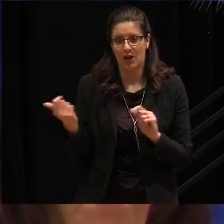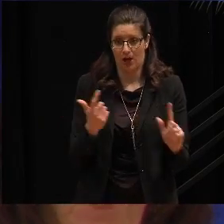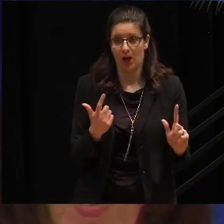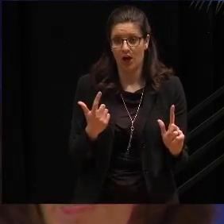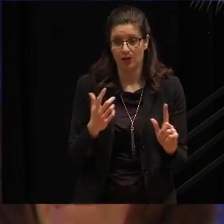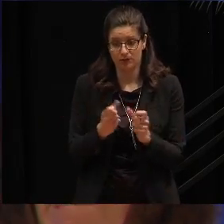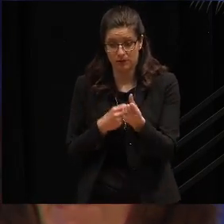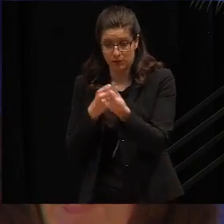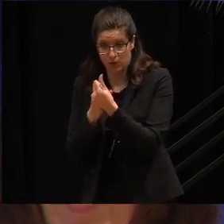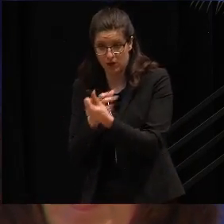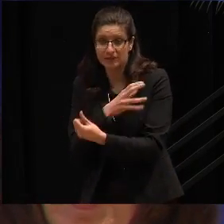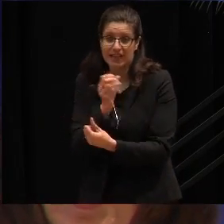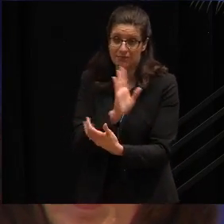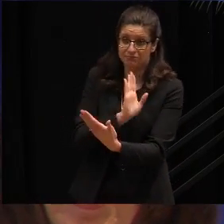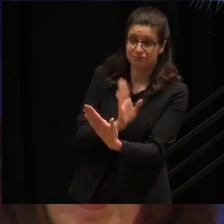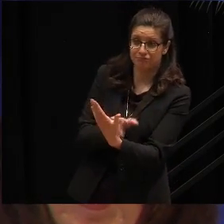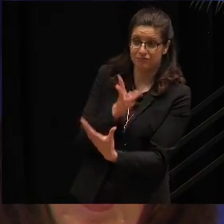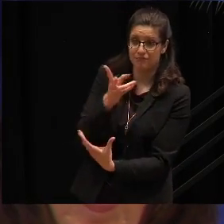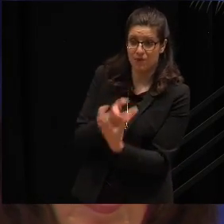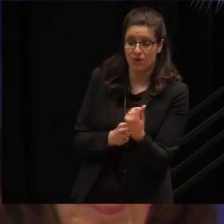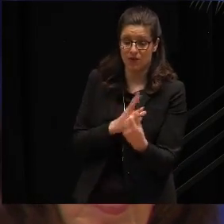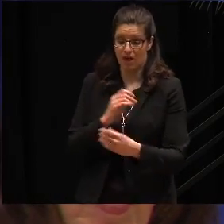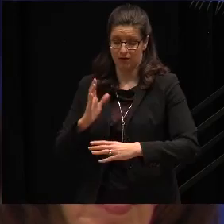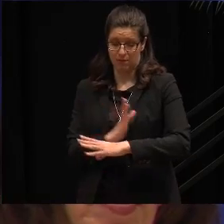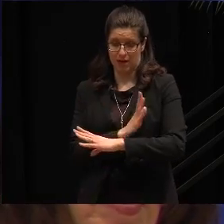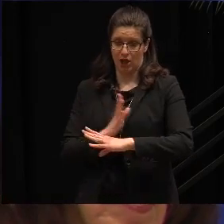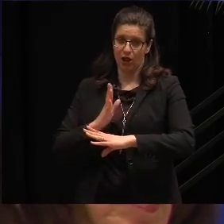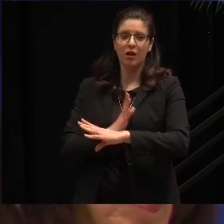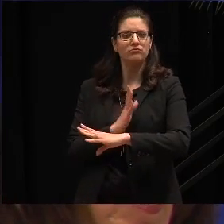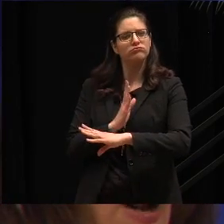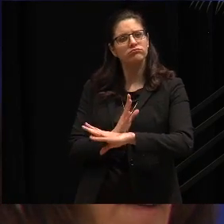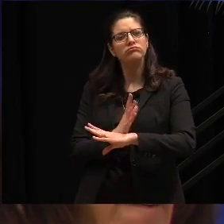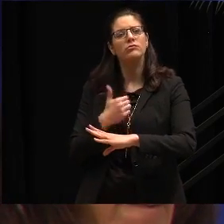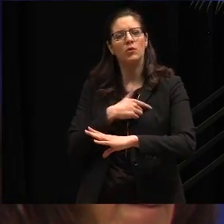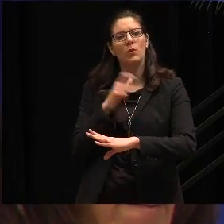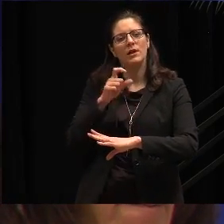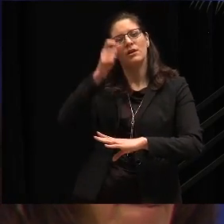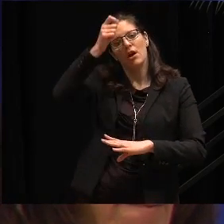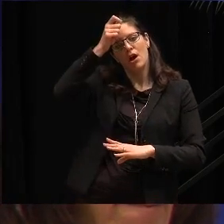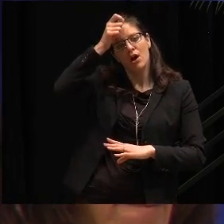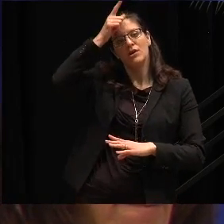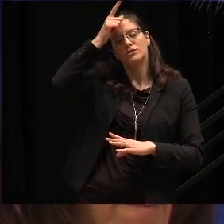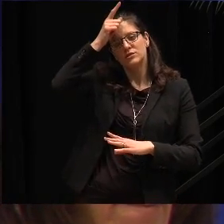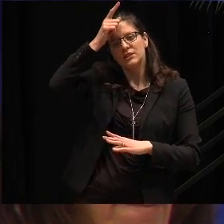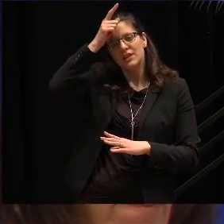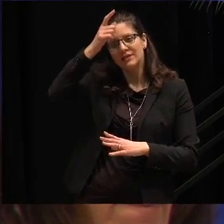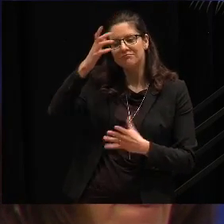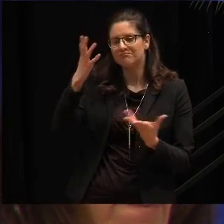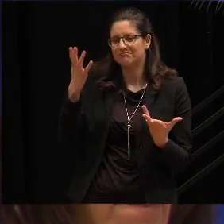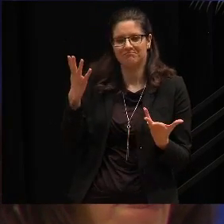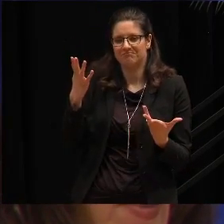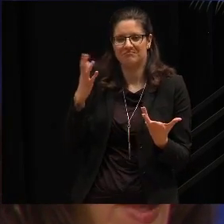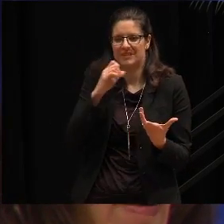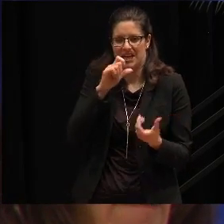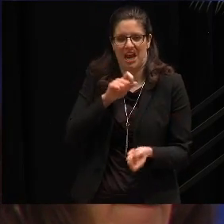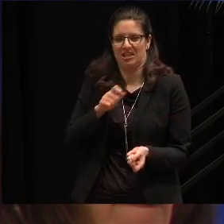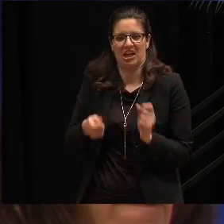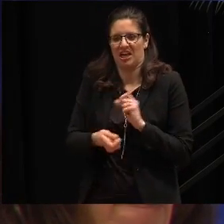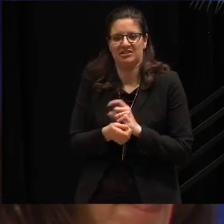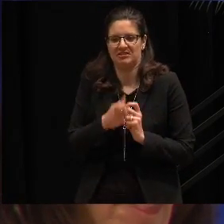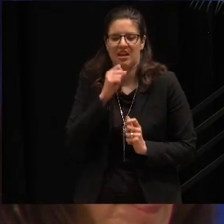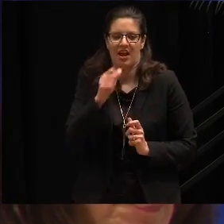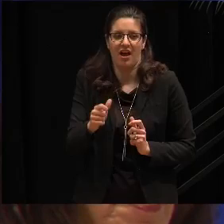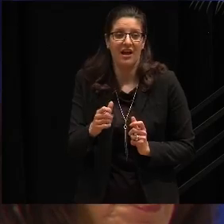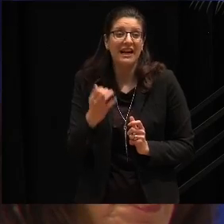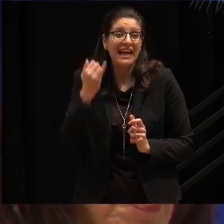his supporters and his opponents and people in the middle, have got to understand that that will not change, and the odds